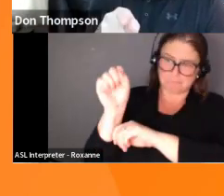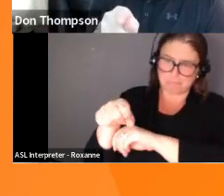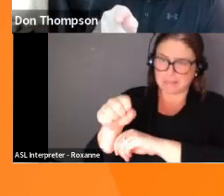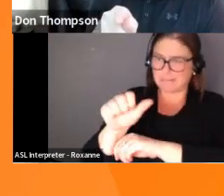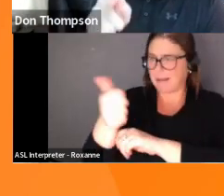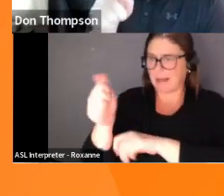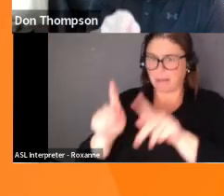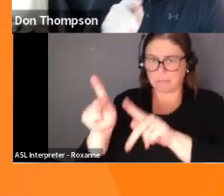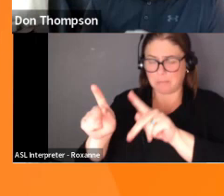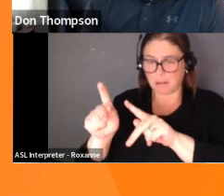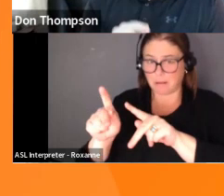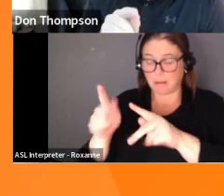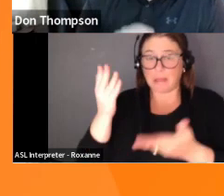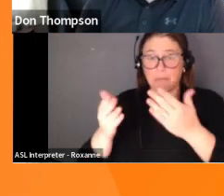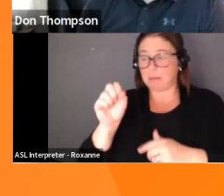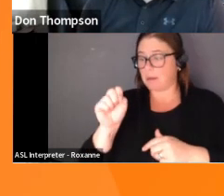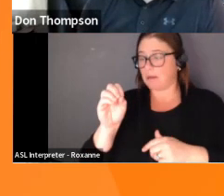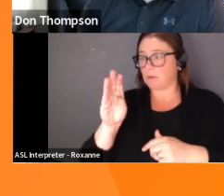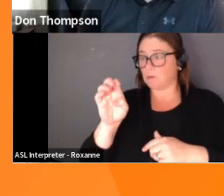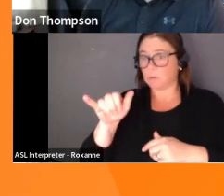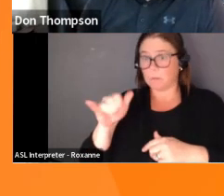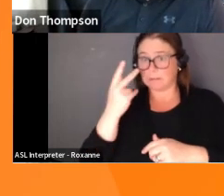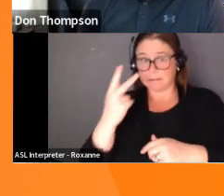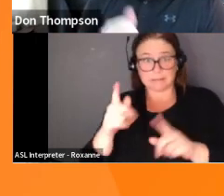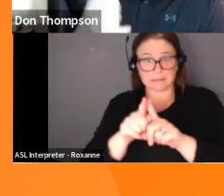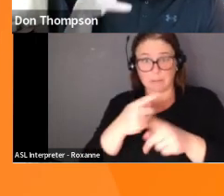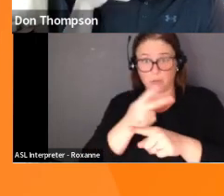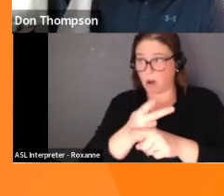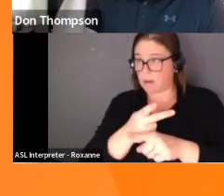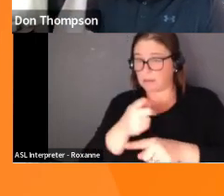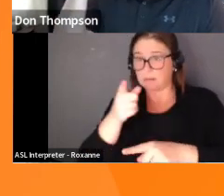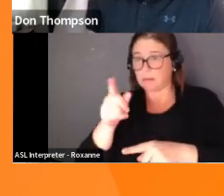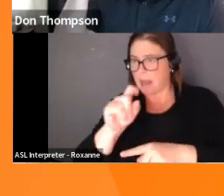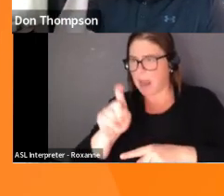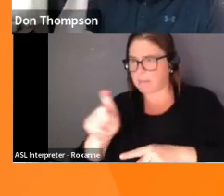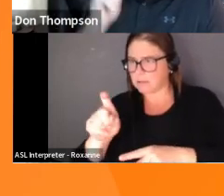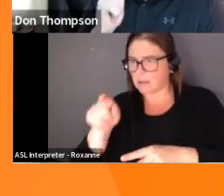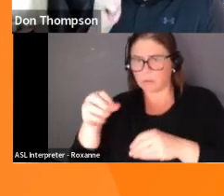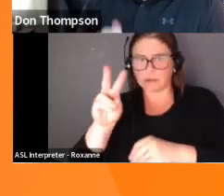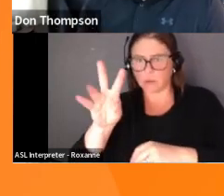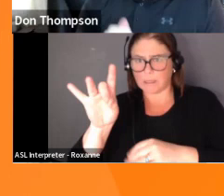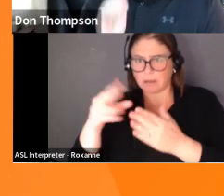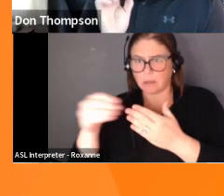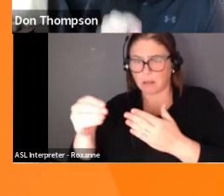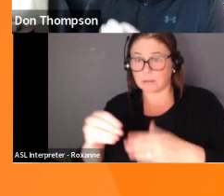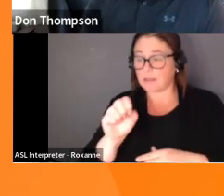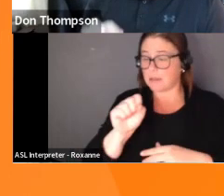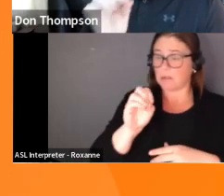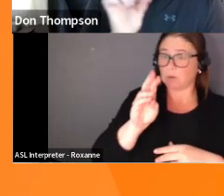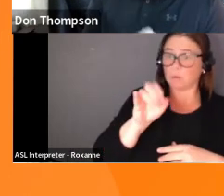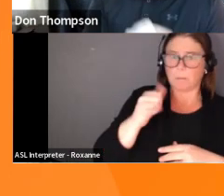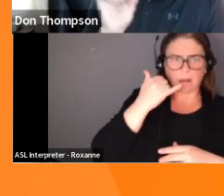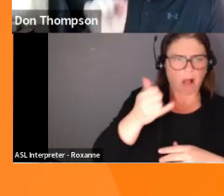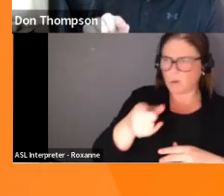that product on Amazon for $28 and then calls you going, what the heck? So we have to make